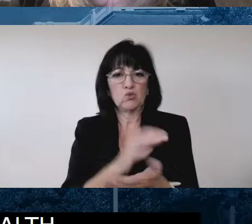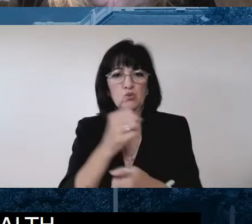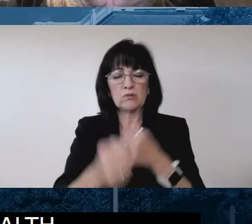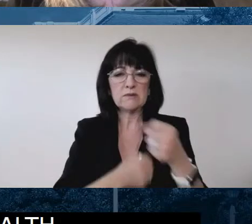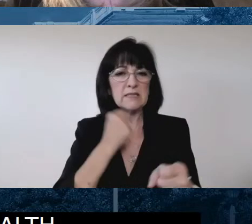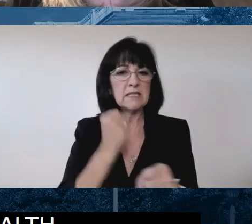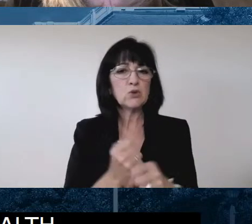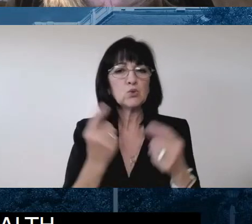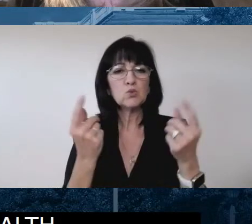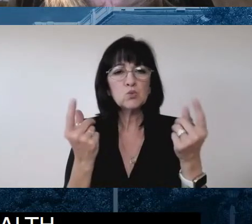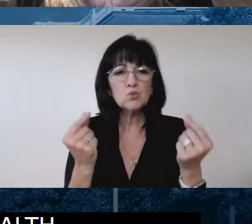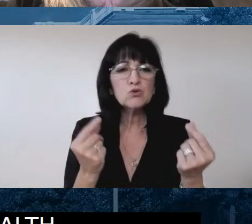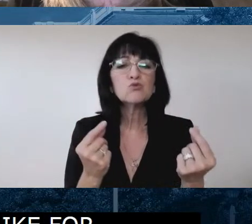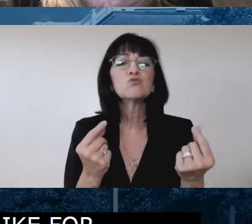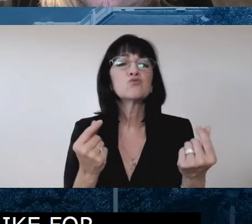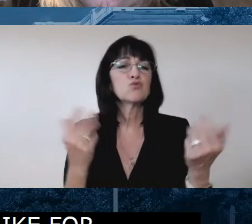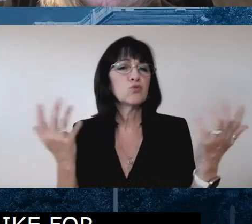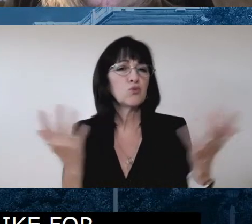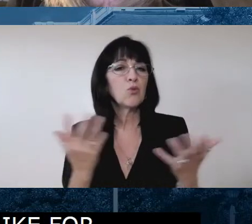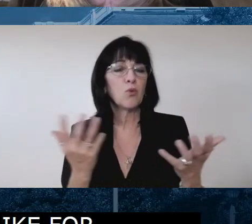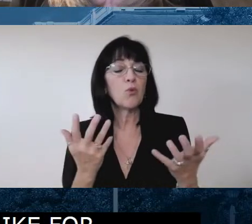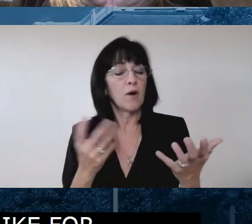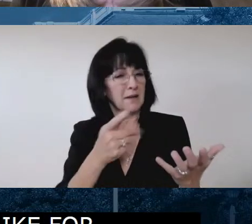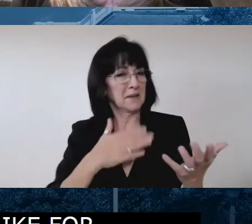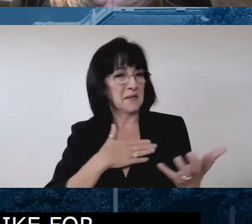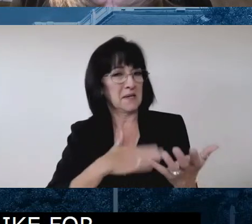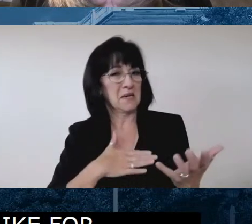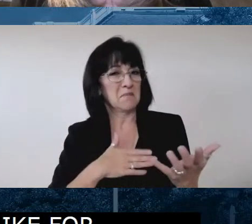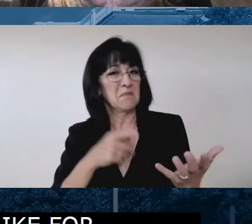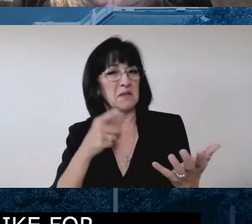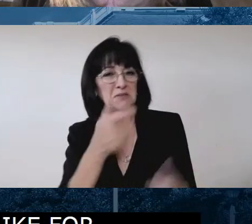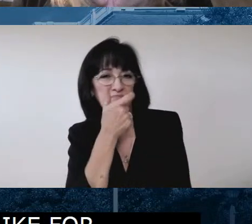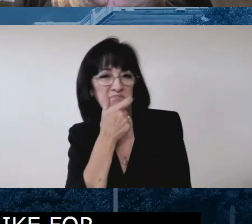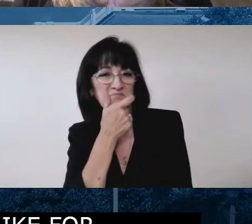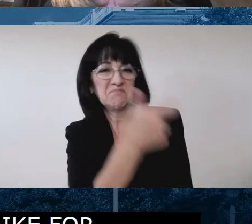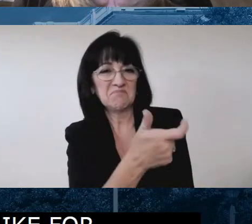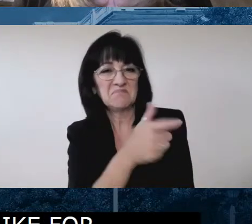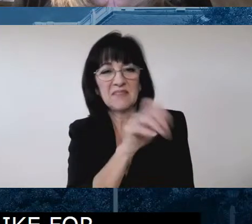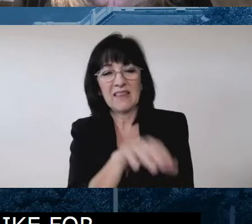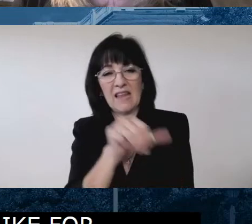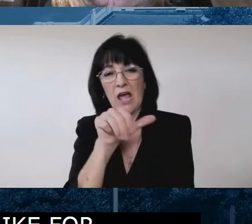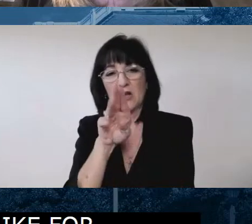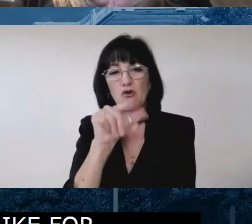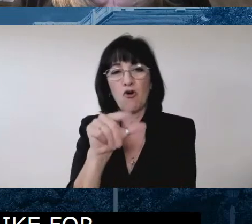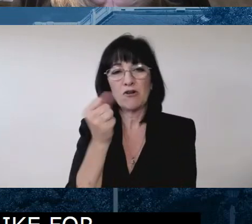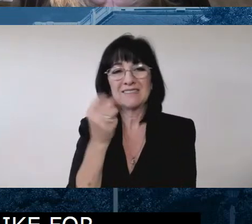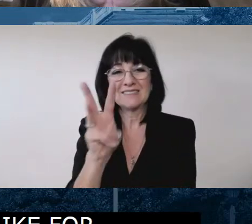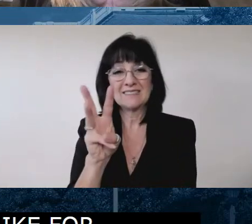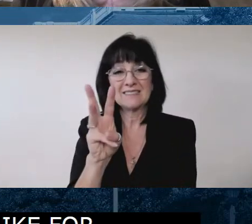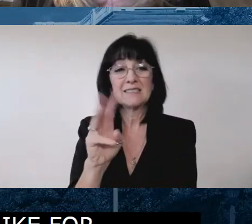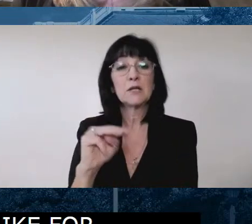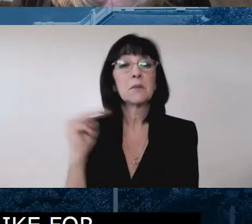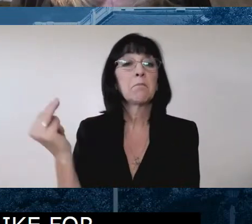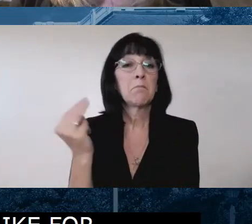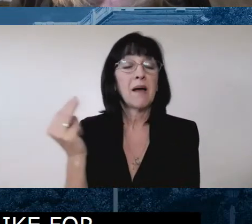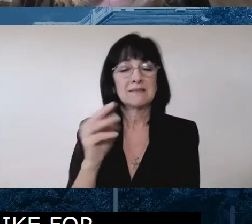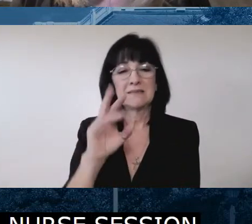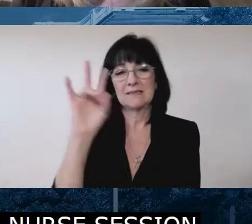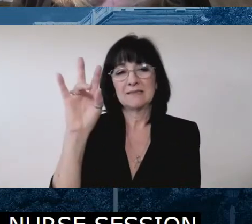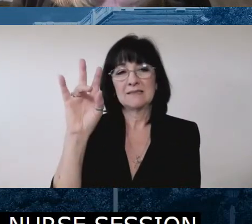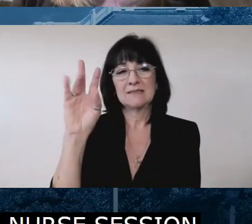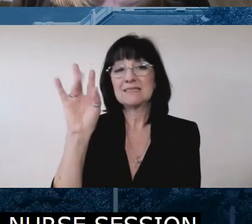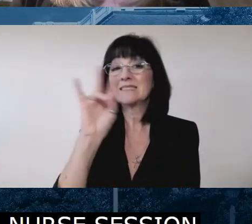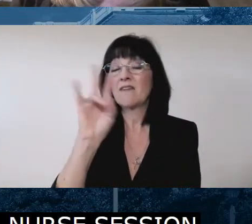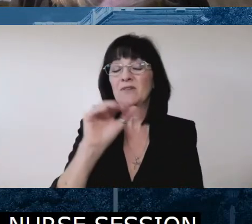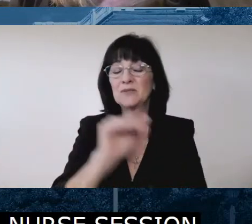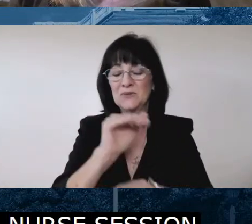check into this Ask a School Nurse session on August 16th at 7